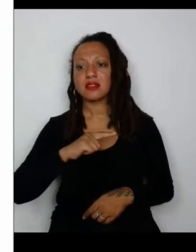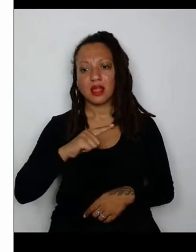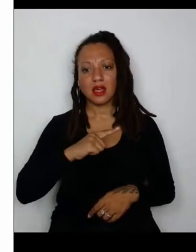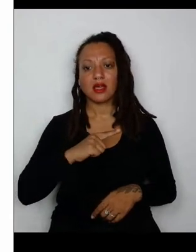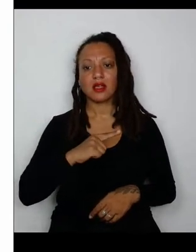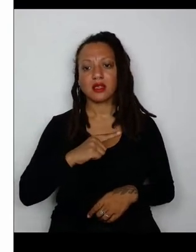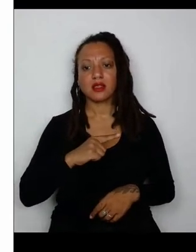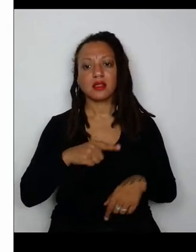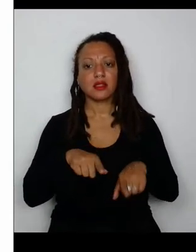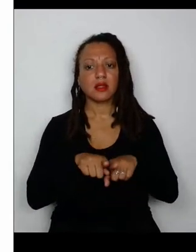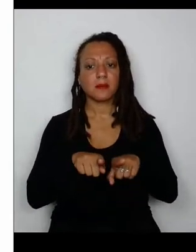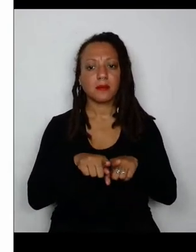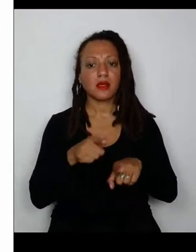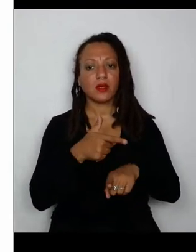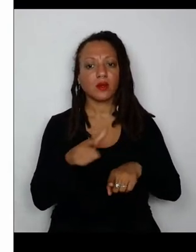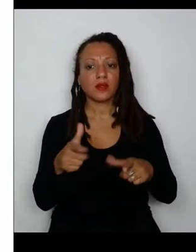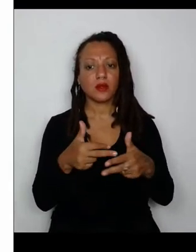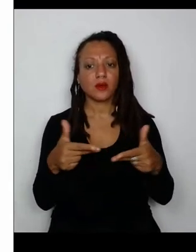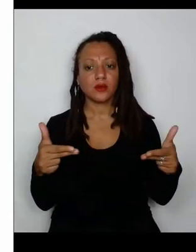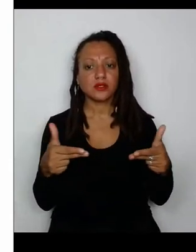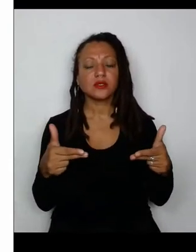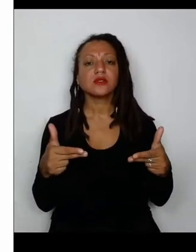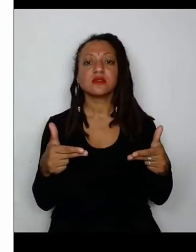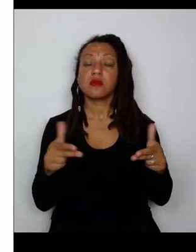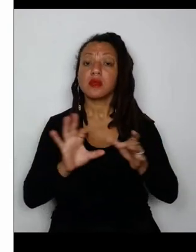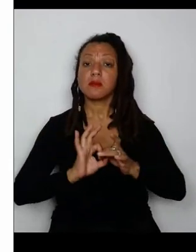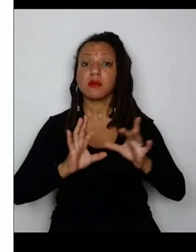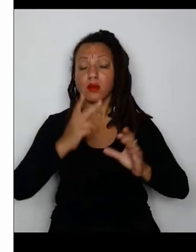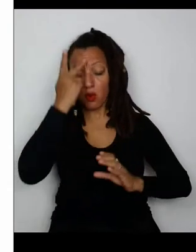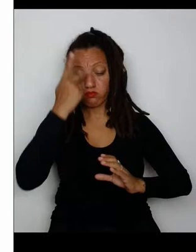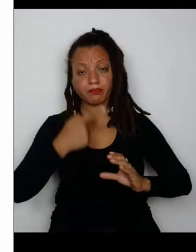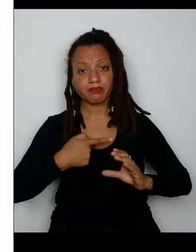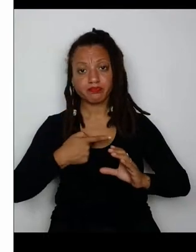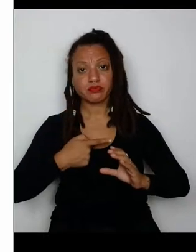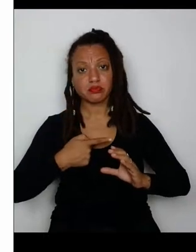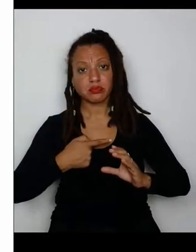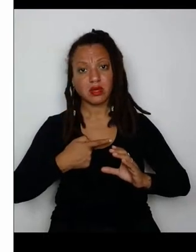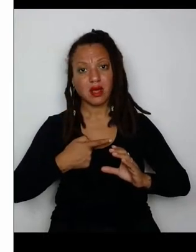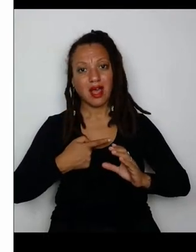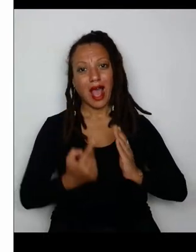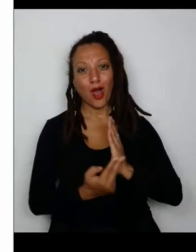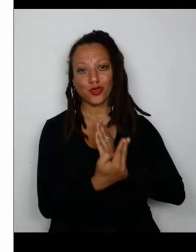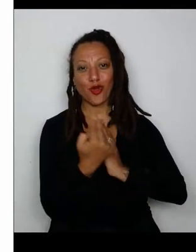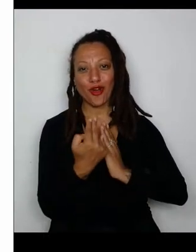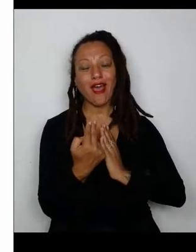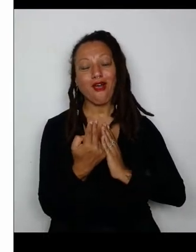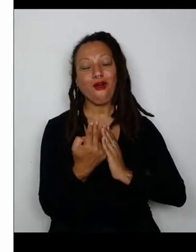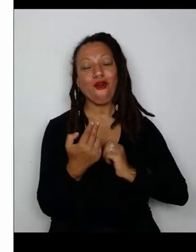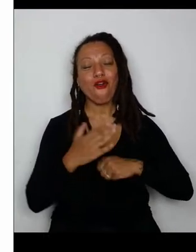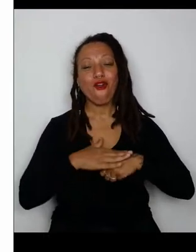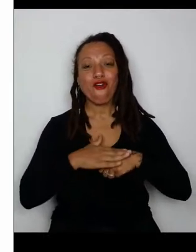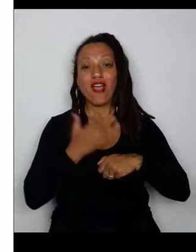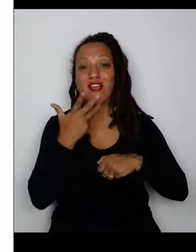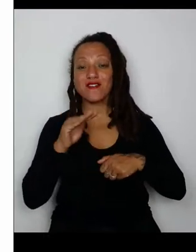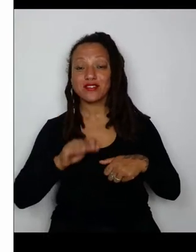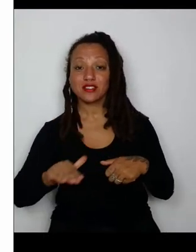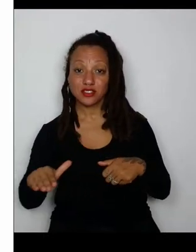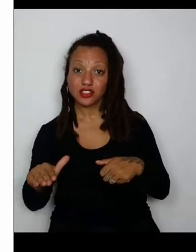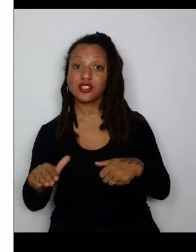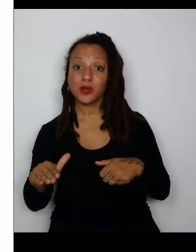childlike authorial voice that would distinguish his writing from that of the professional critics he despised